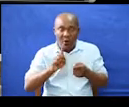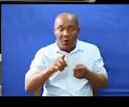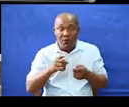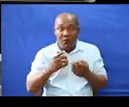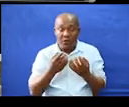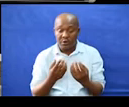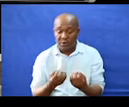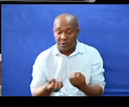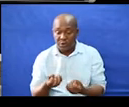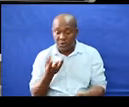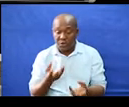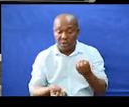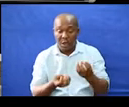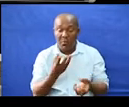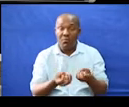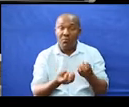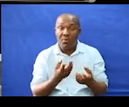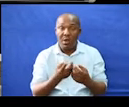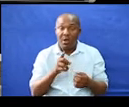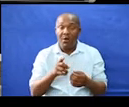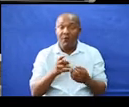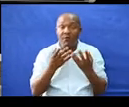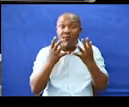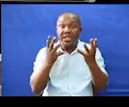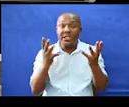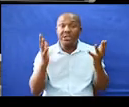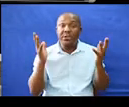Due to this scarcity and this competition,